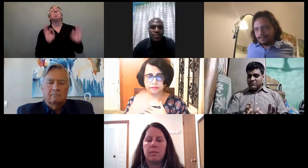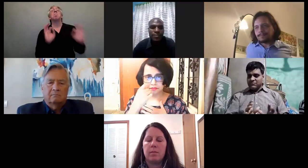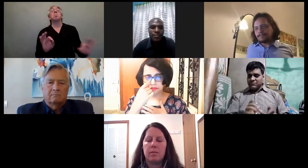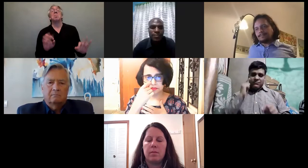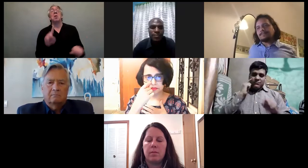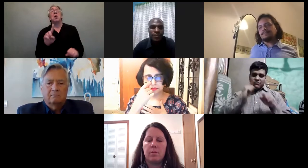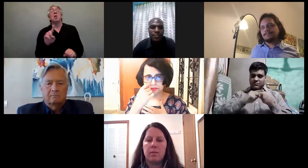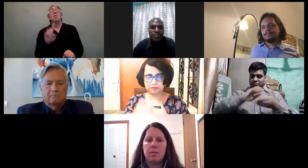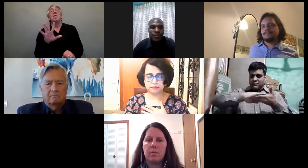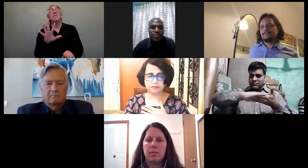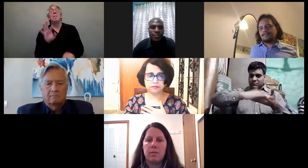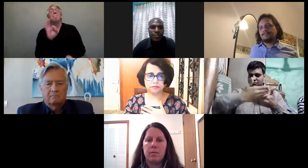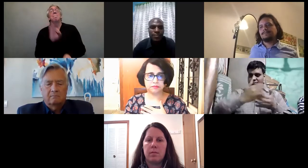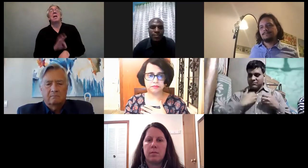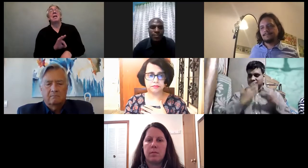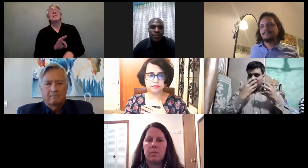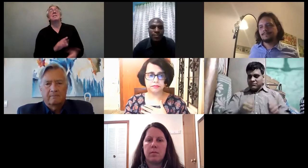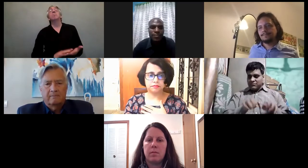facing. It's very hard for us.